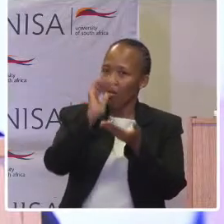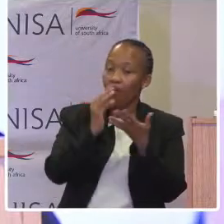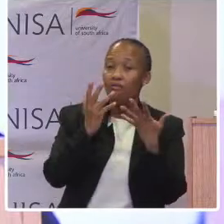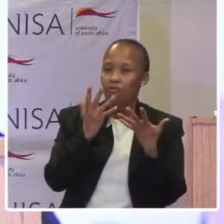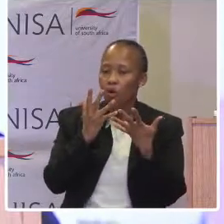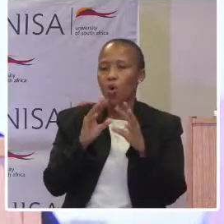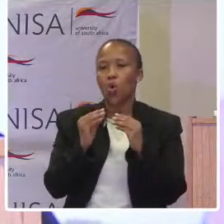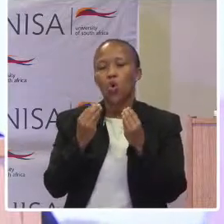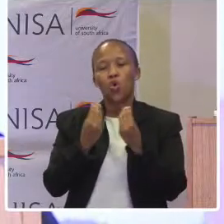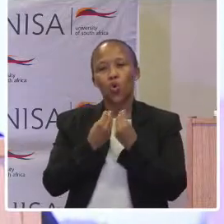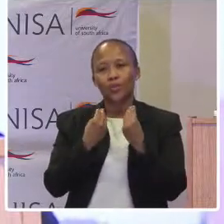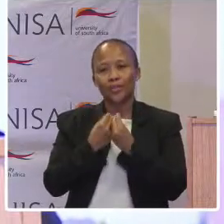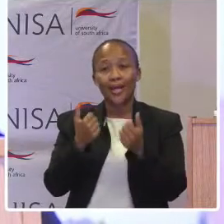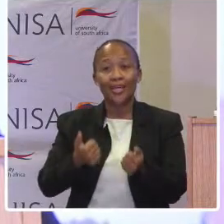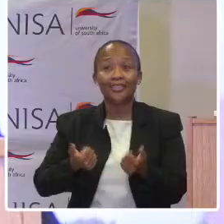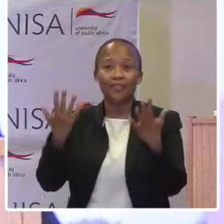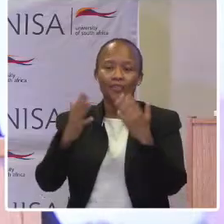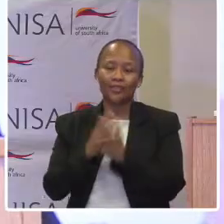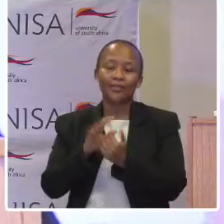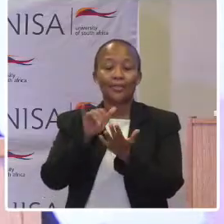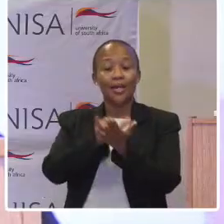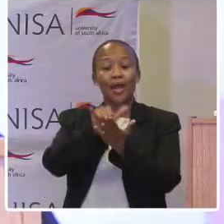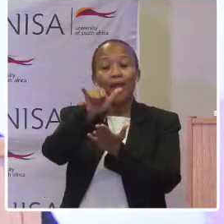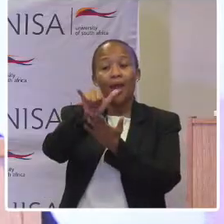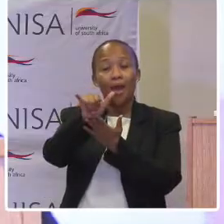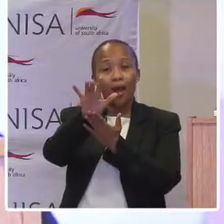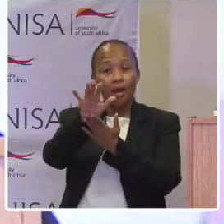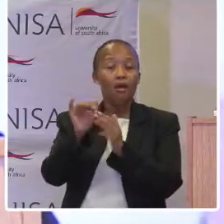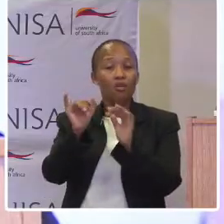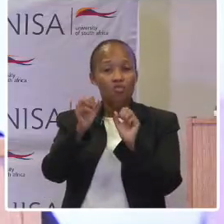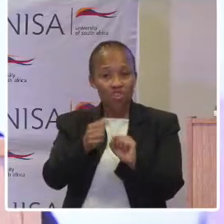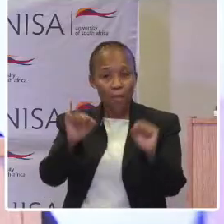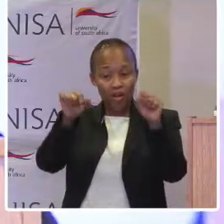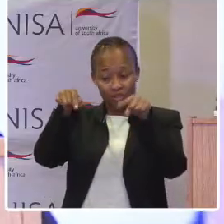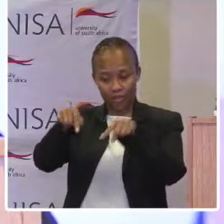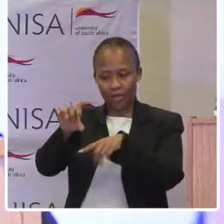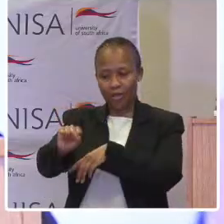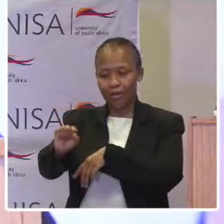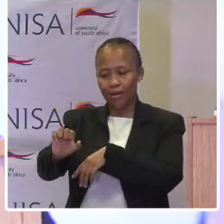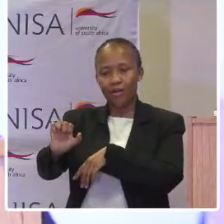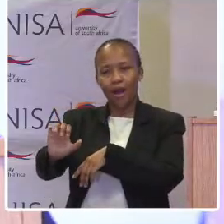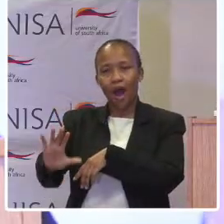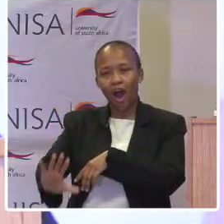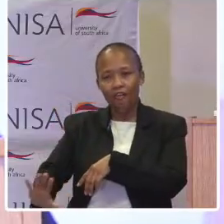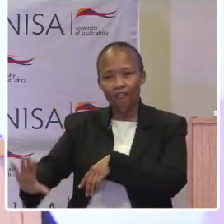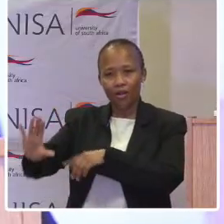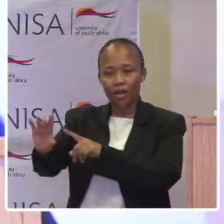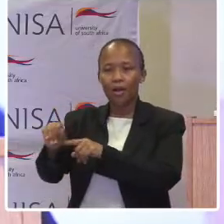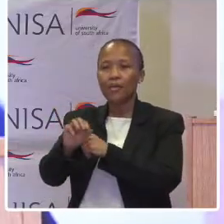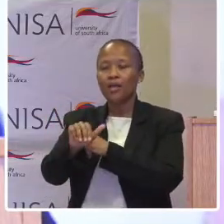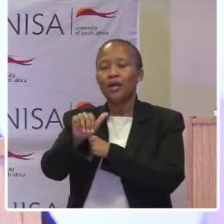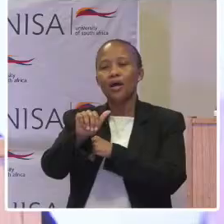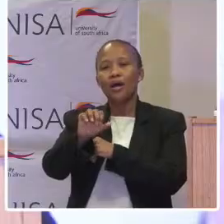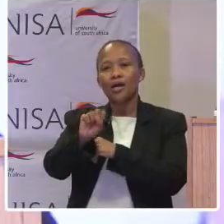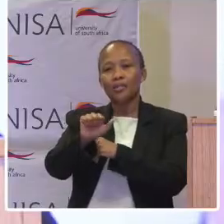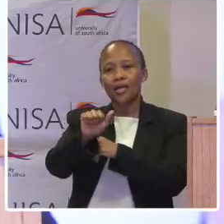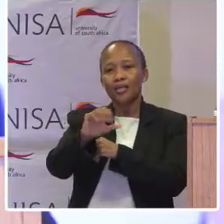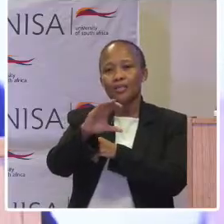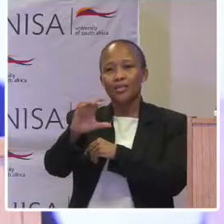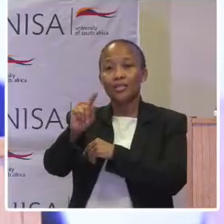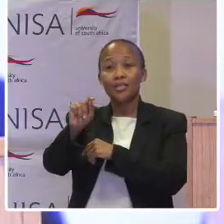the framework for the air transport liberation in Africa, which the SAATM aims to expedite and